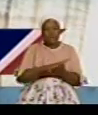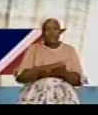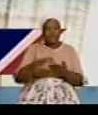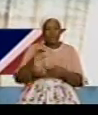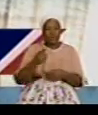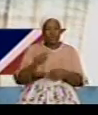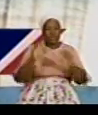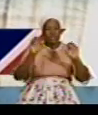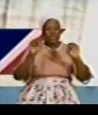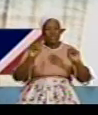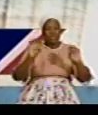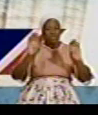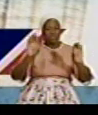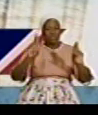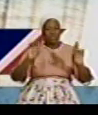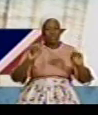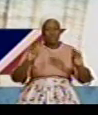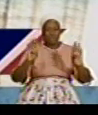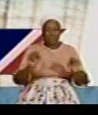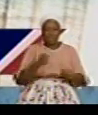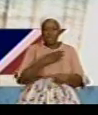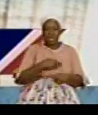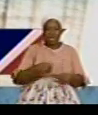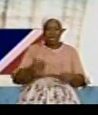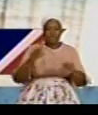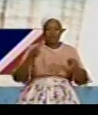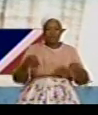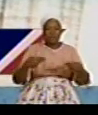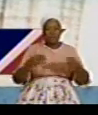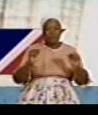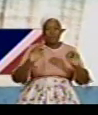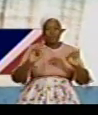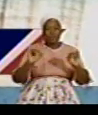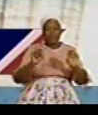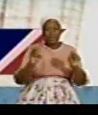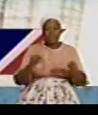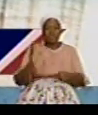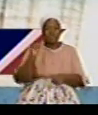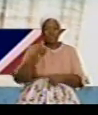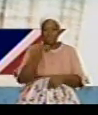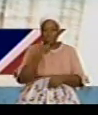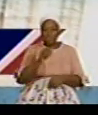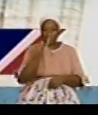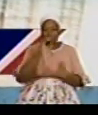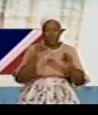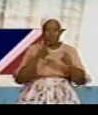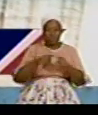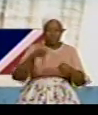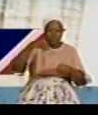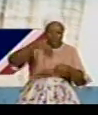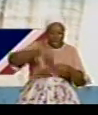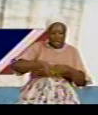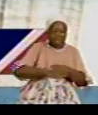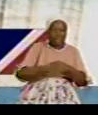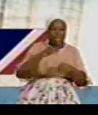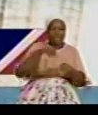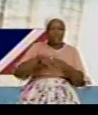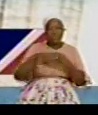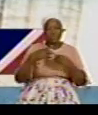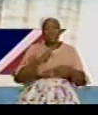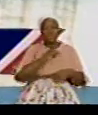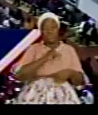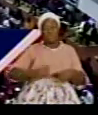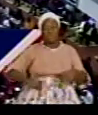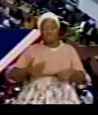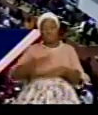and Pharisees, ye shall in no wise, in no case, enter into the kingdom